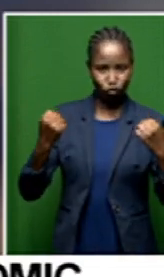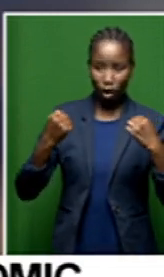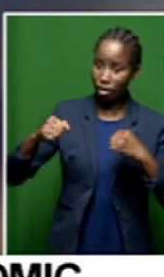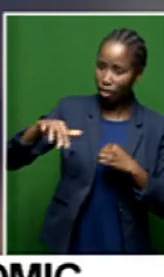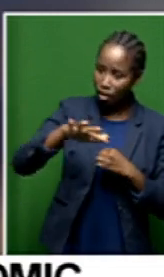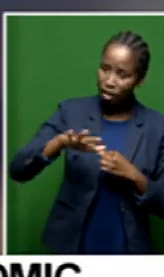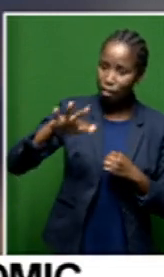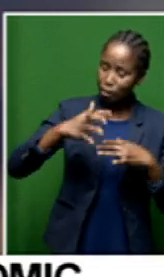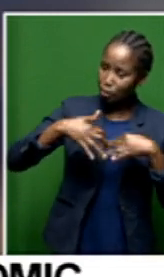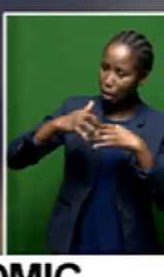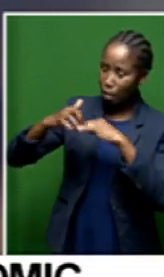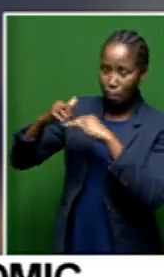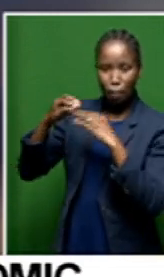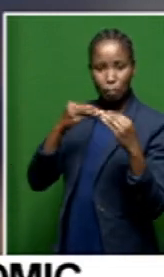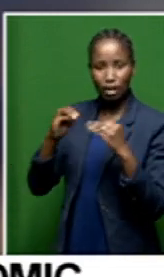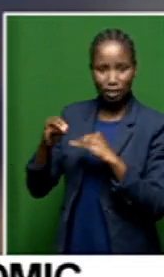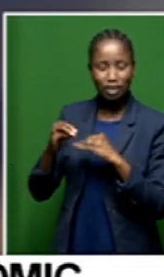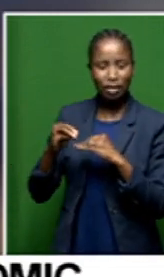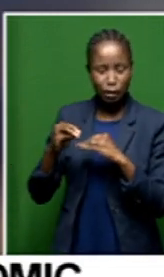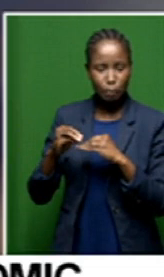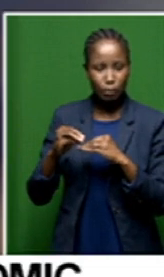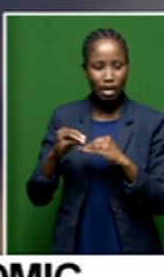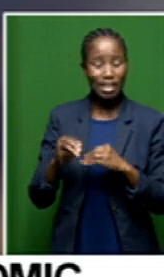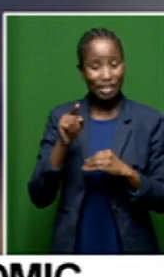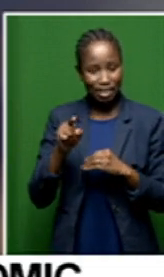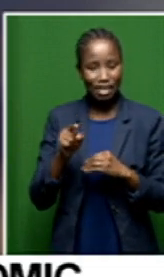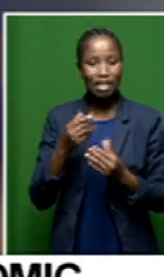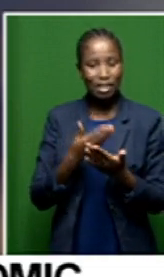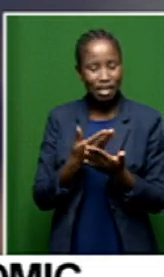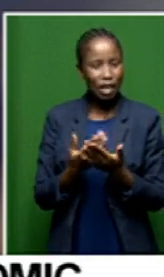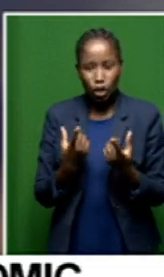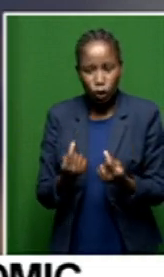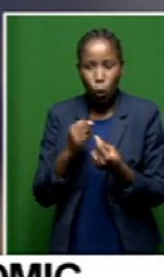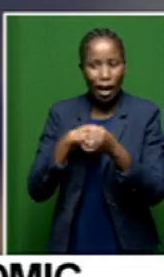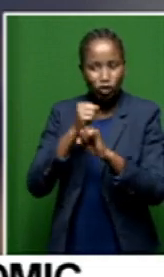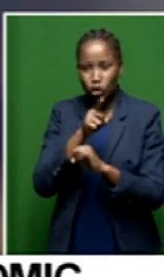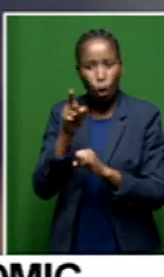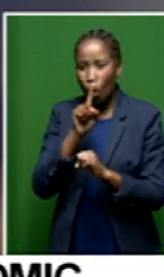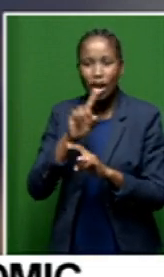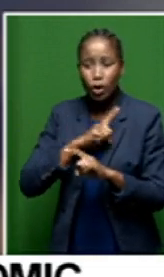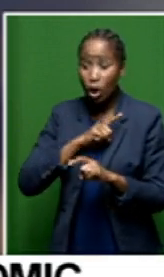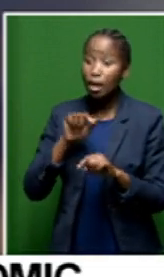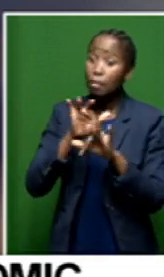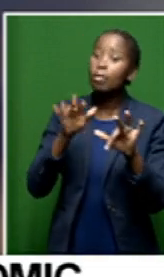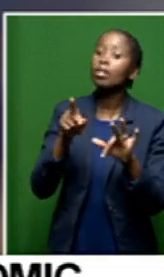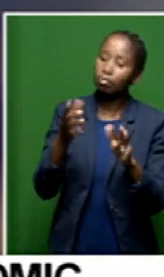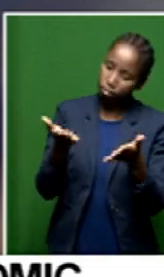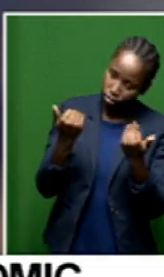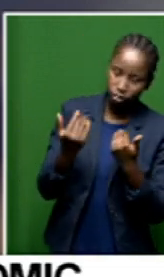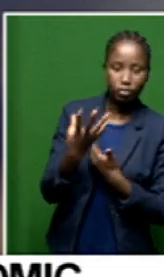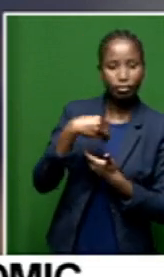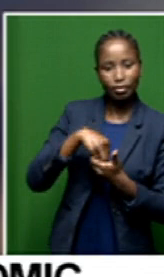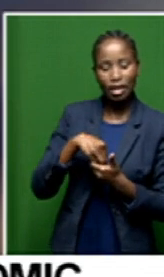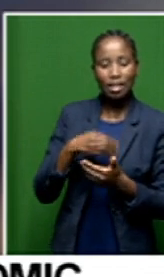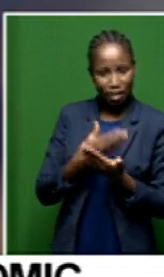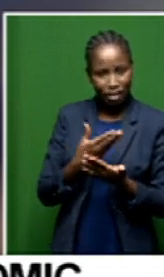an established automotive industry and OEM industry. Why don't we bring those guys on board and ensure that they come